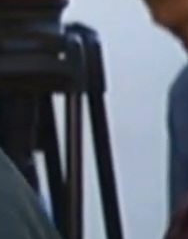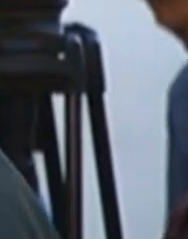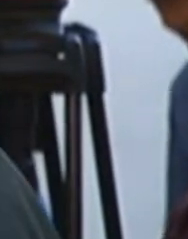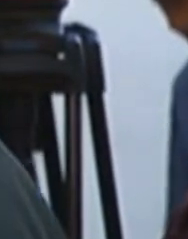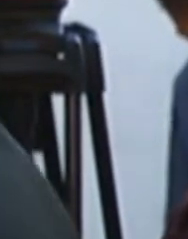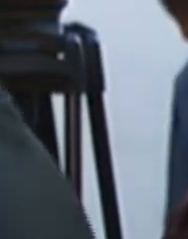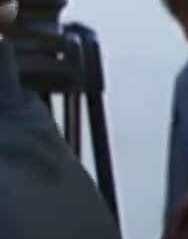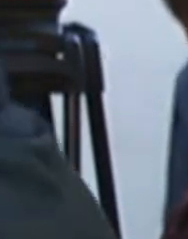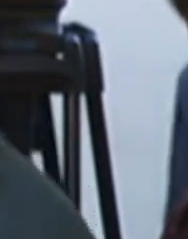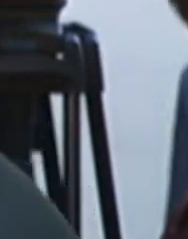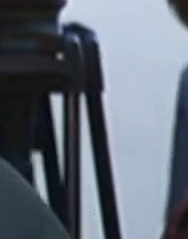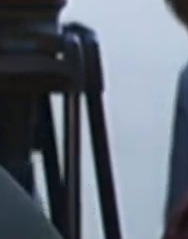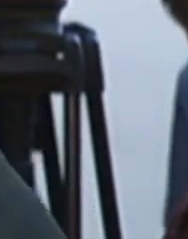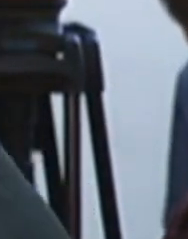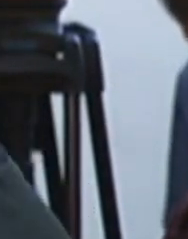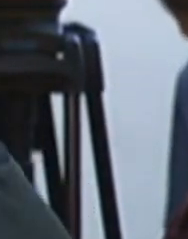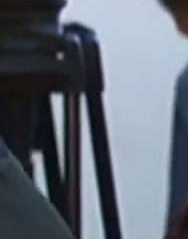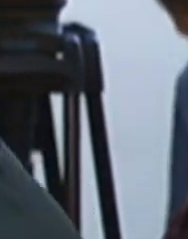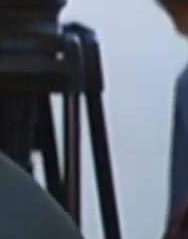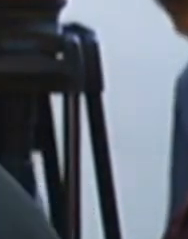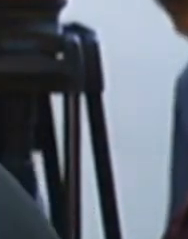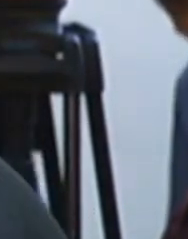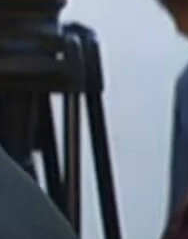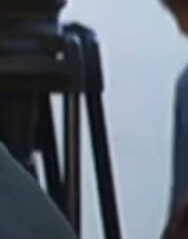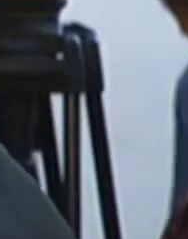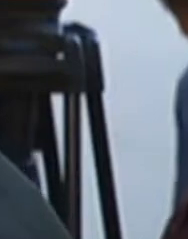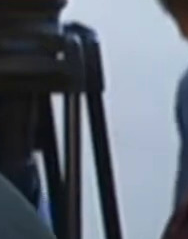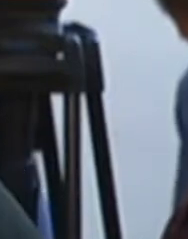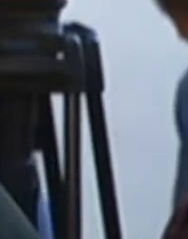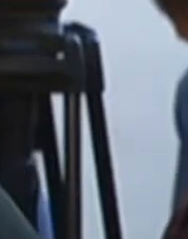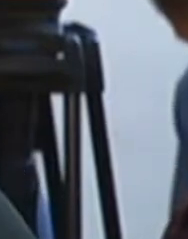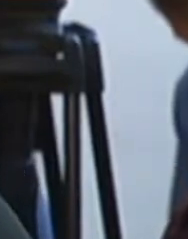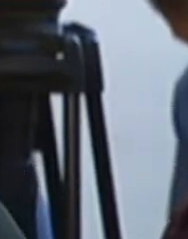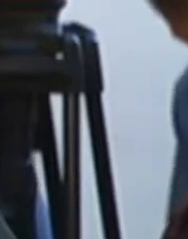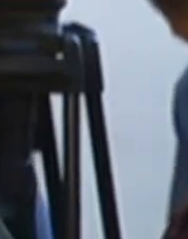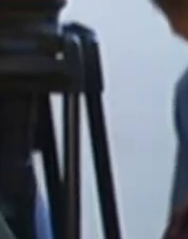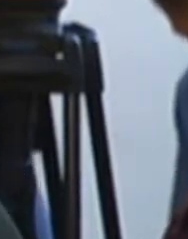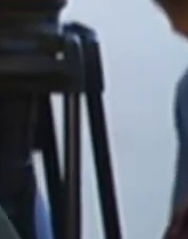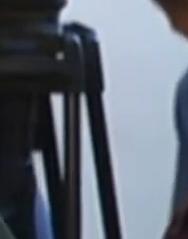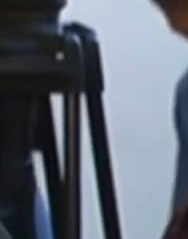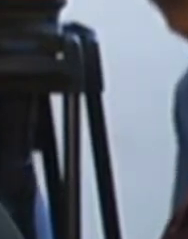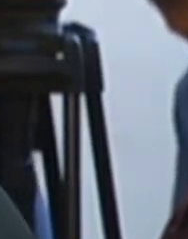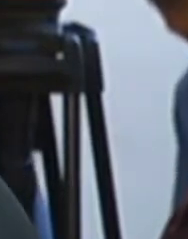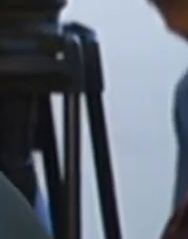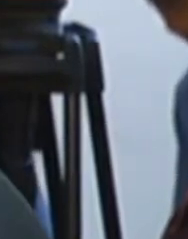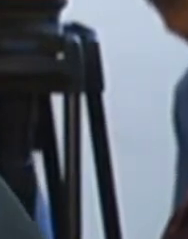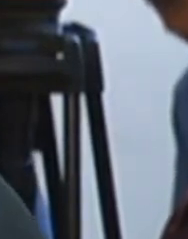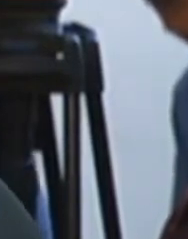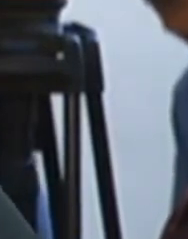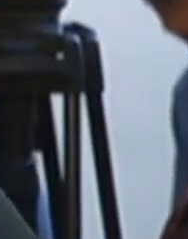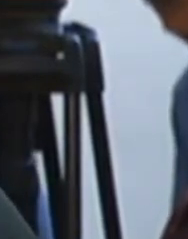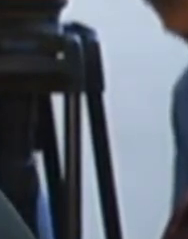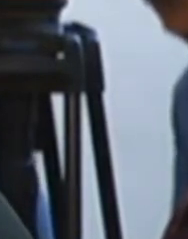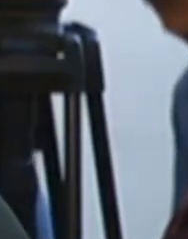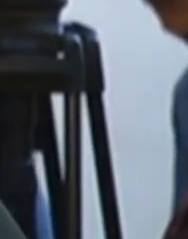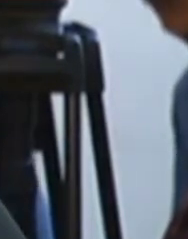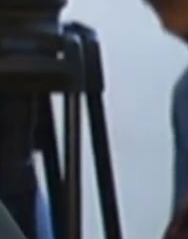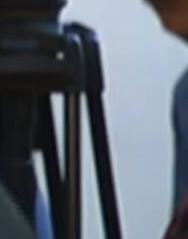place. On a Sunday, where we do not have traffic, is during the public